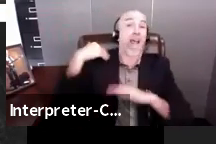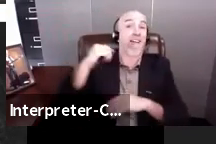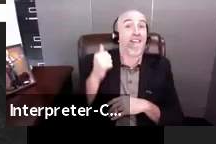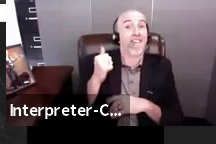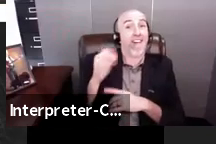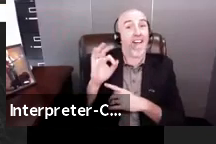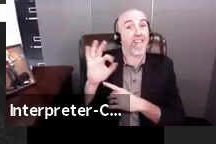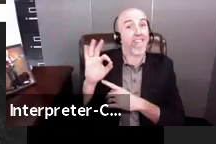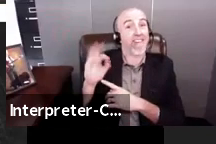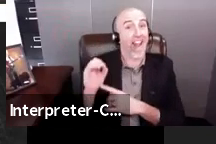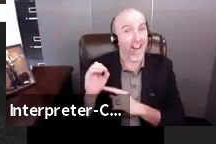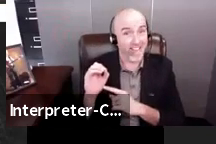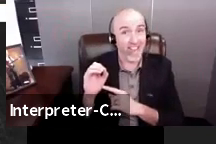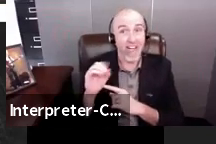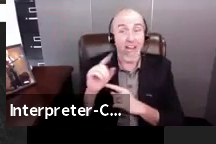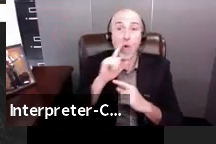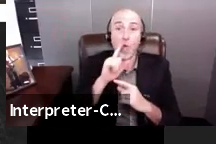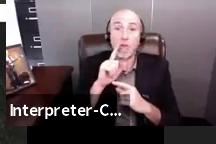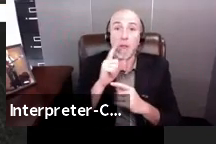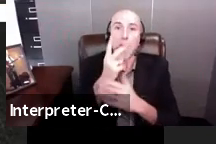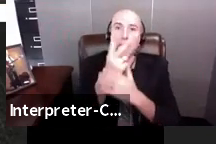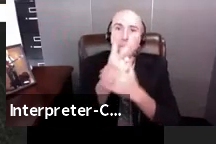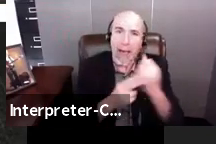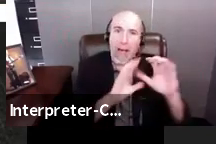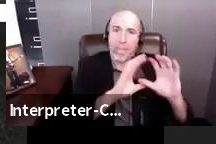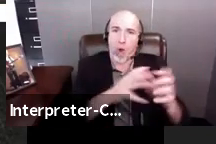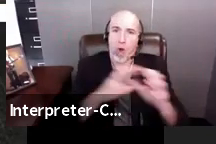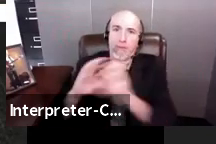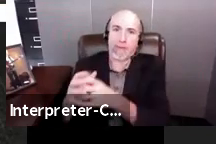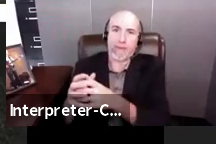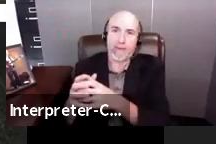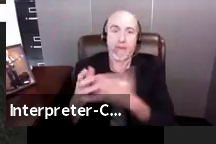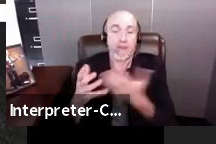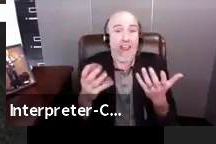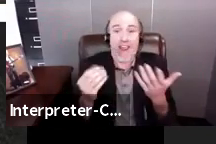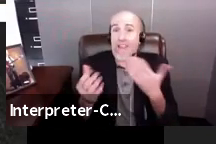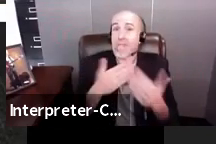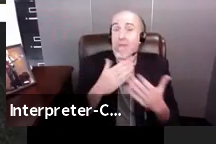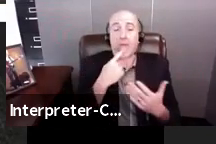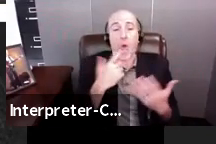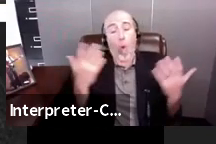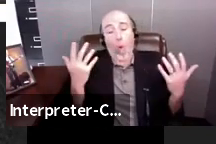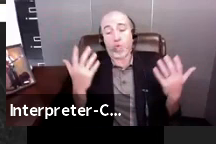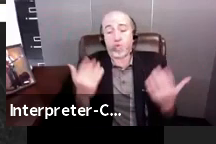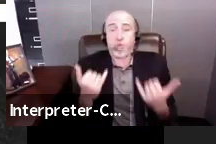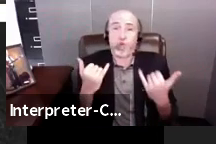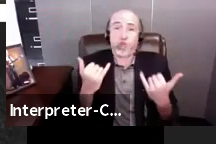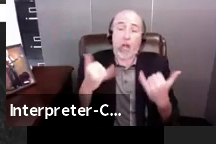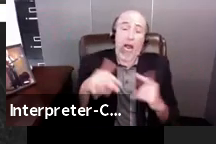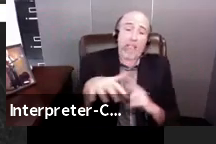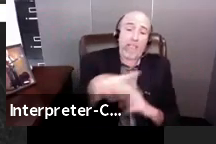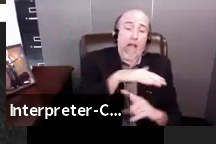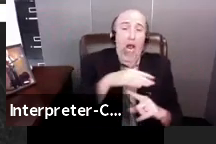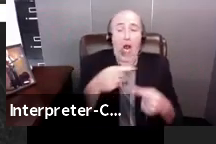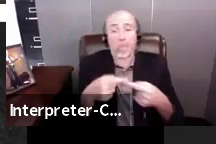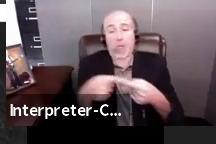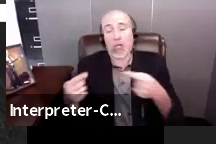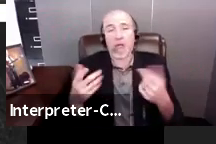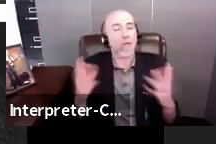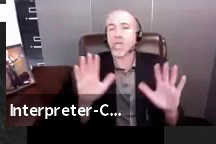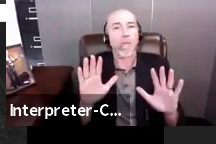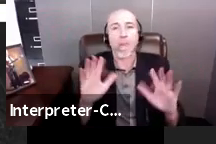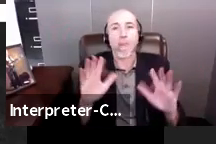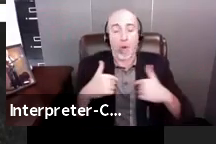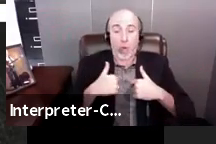it passed, it was bipartisan. And though people say, well, in today's environment, again, we here